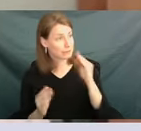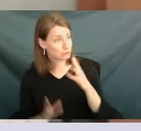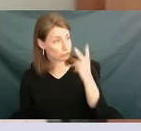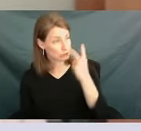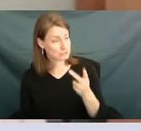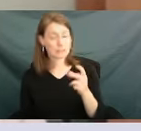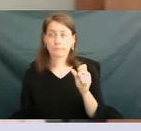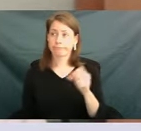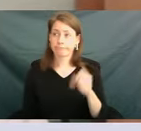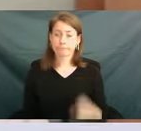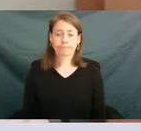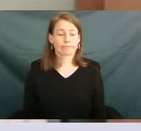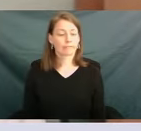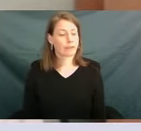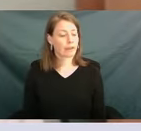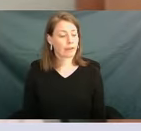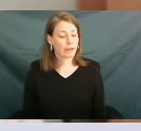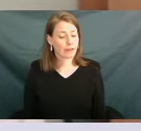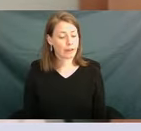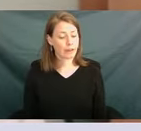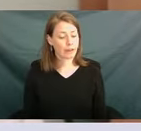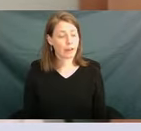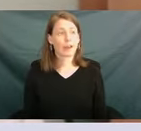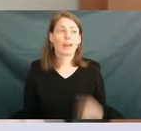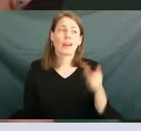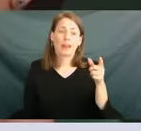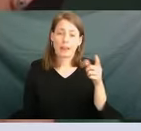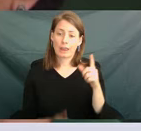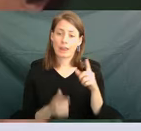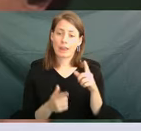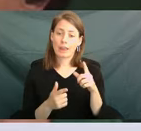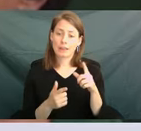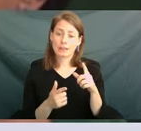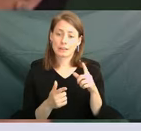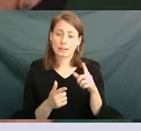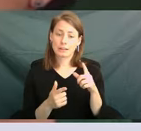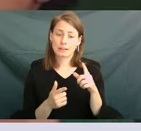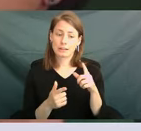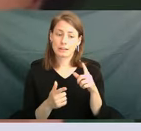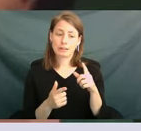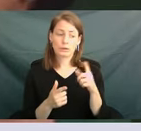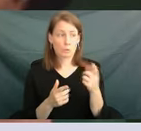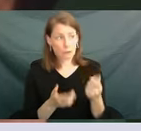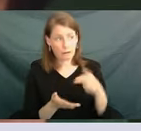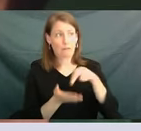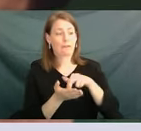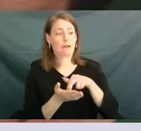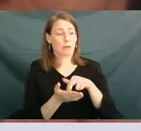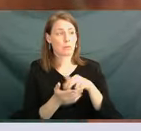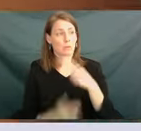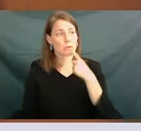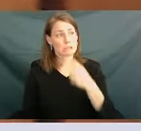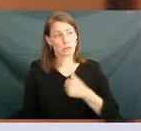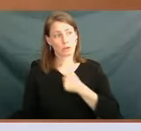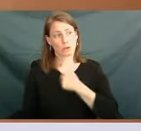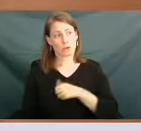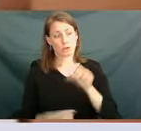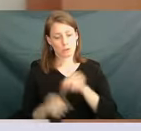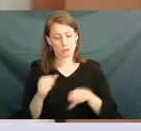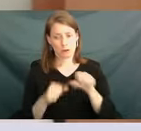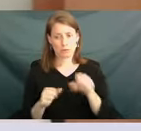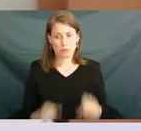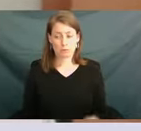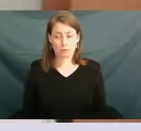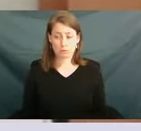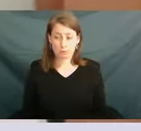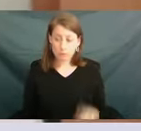He took him off me, and we said sorry to each other. Was he getting angry with you and you were feeling the same way? Yeah. Yeah, okay.